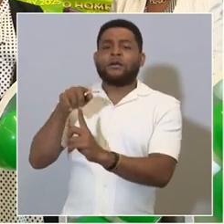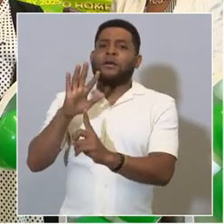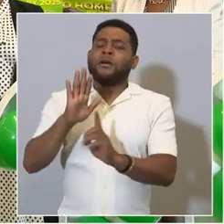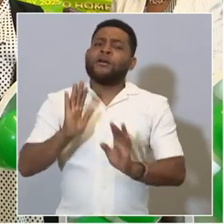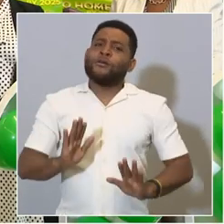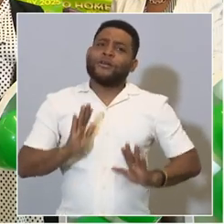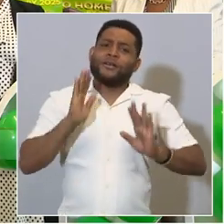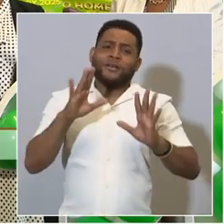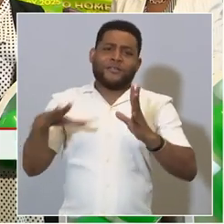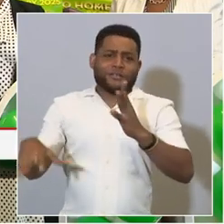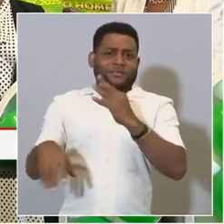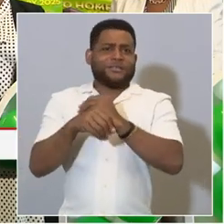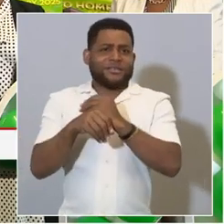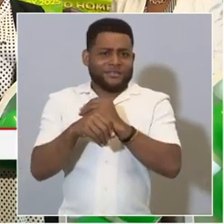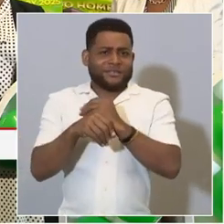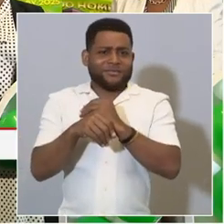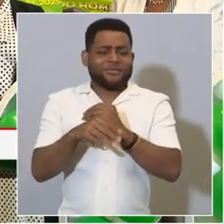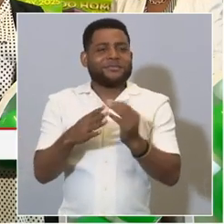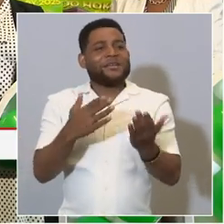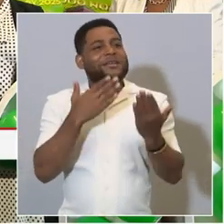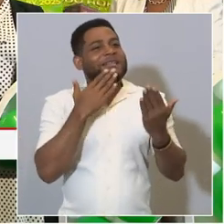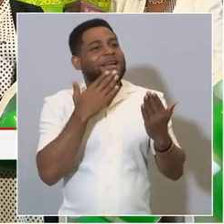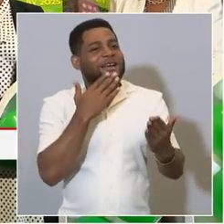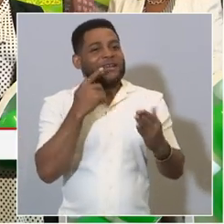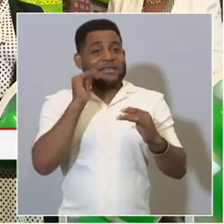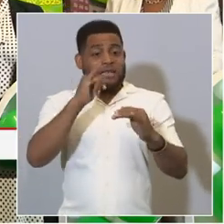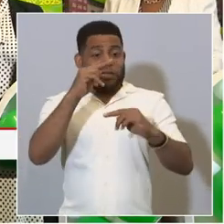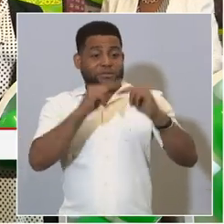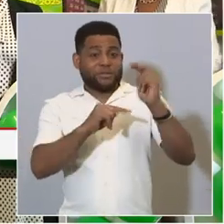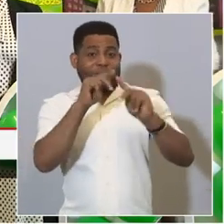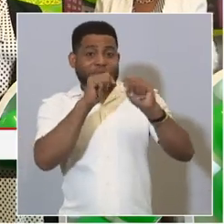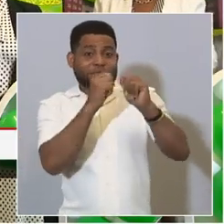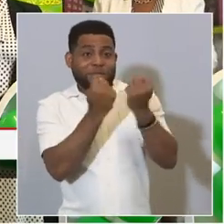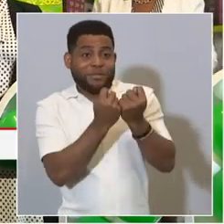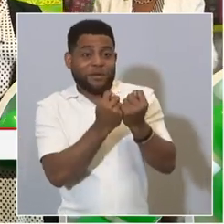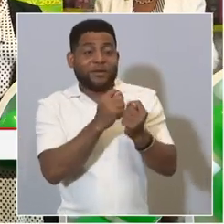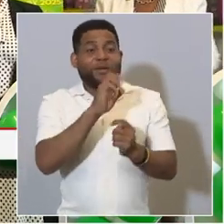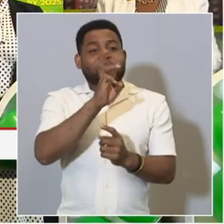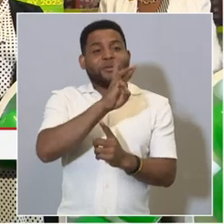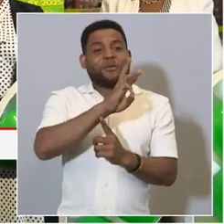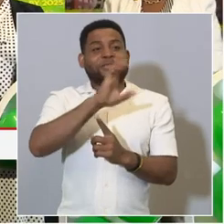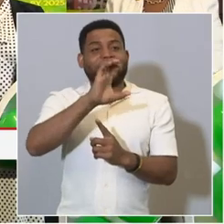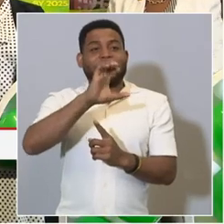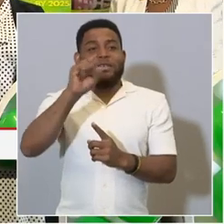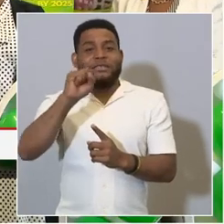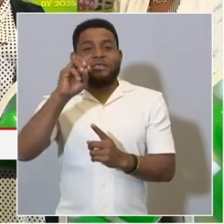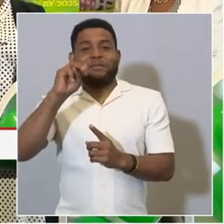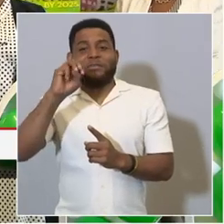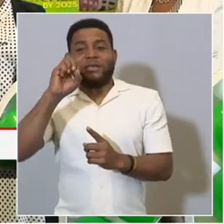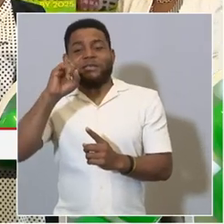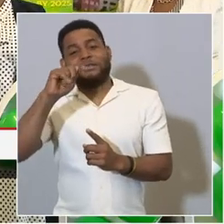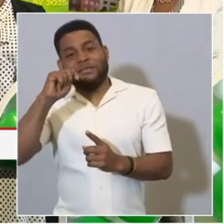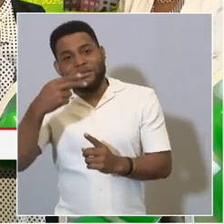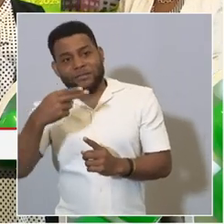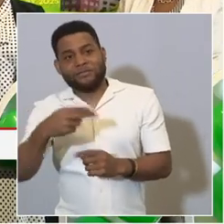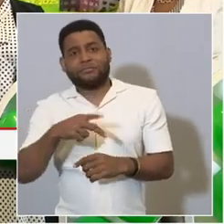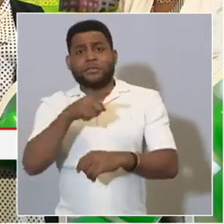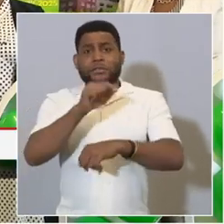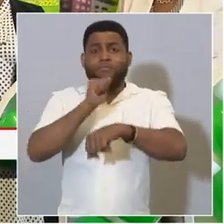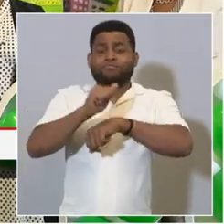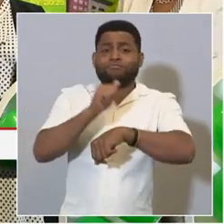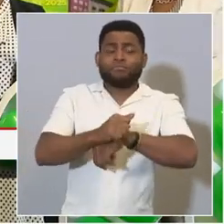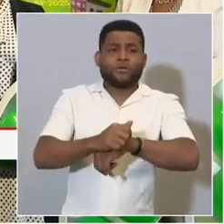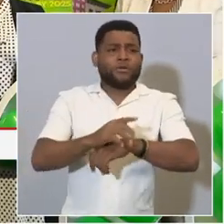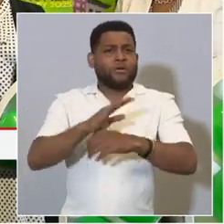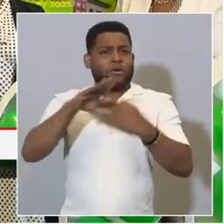team at W.C. Smith for getting it done, because it took the entire community to give